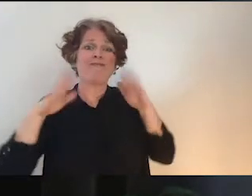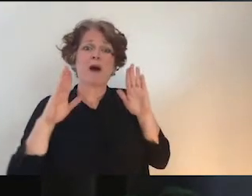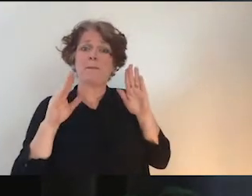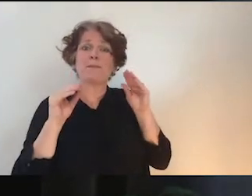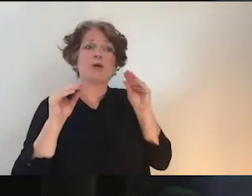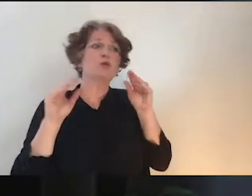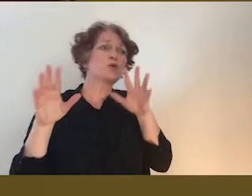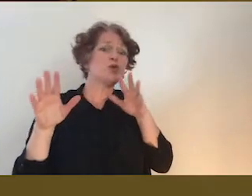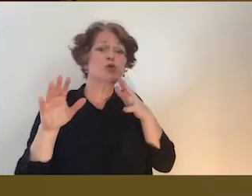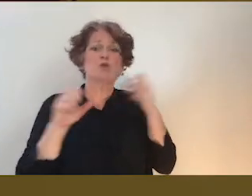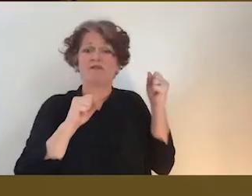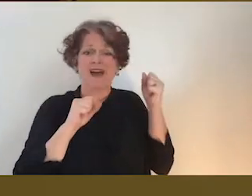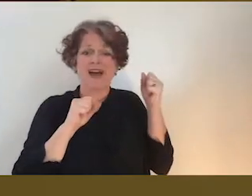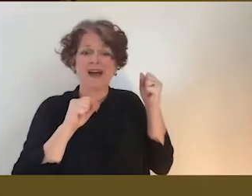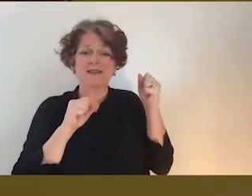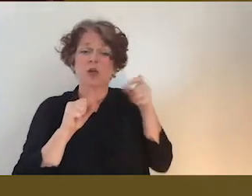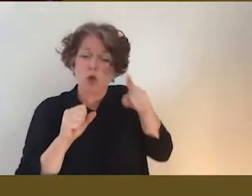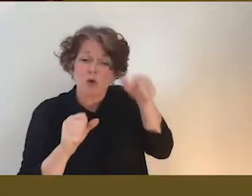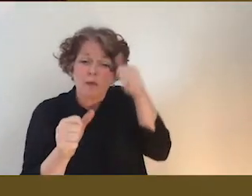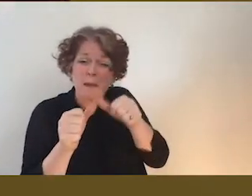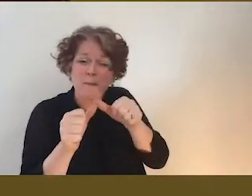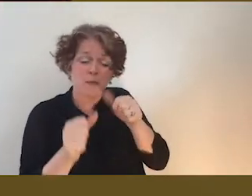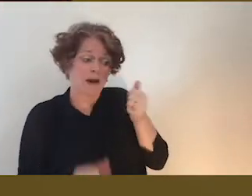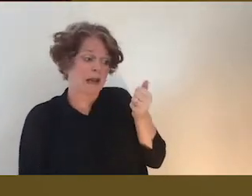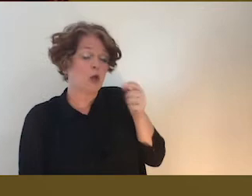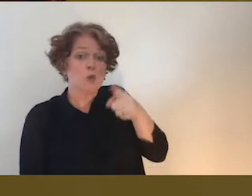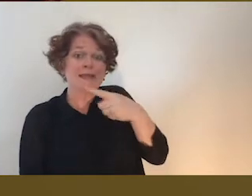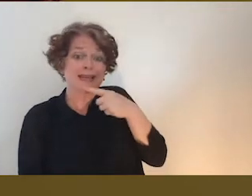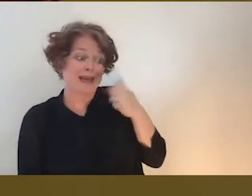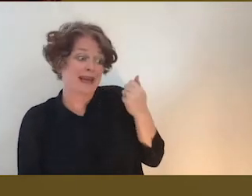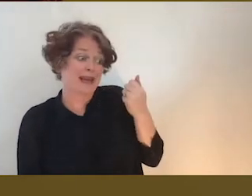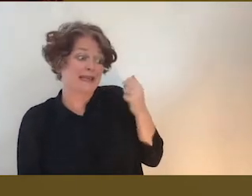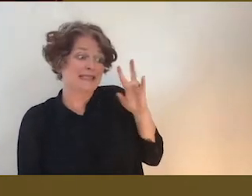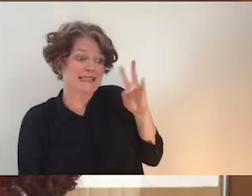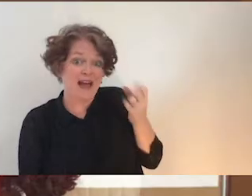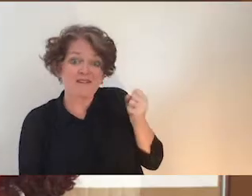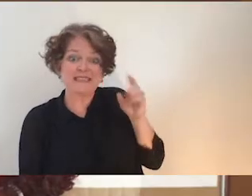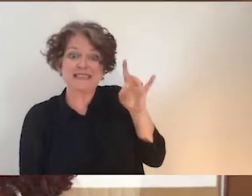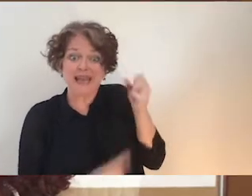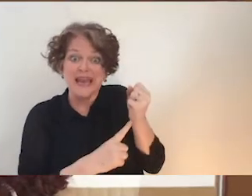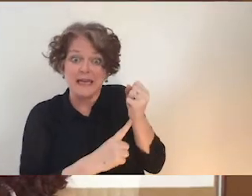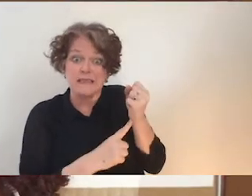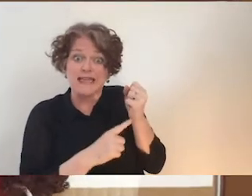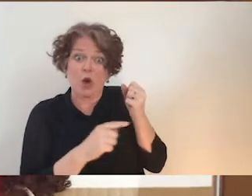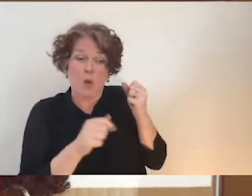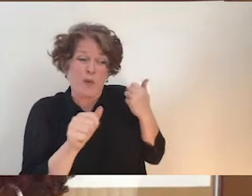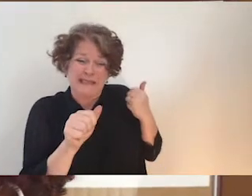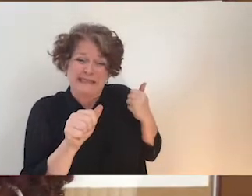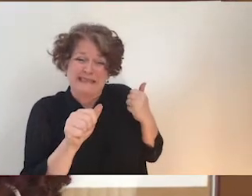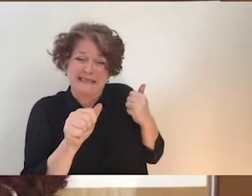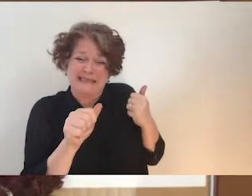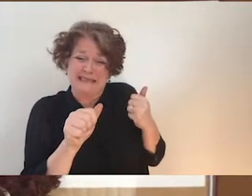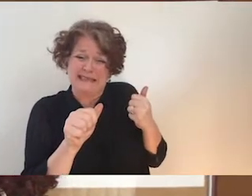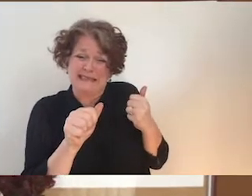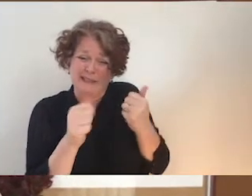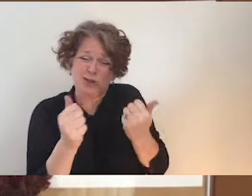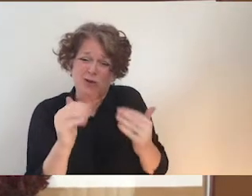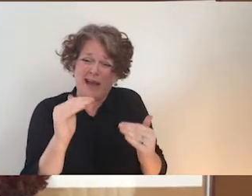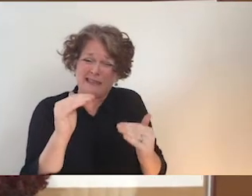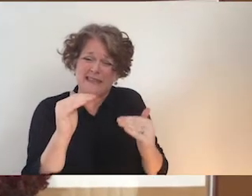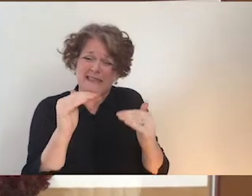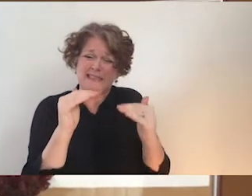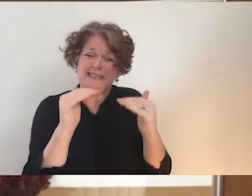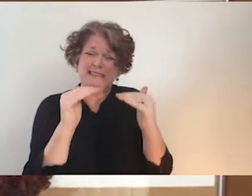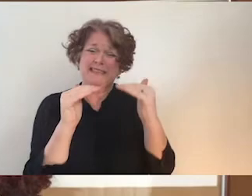really fast. You remind us that the integration efforts of the 1970s and 80s were the high water mark for closing the